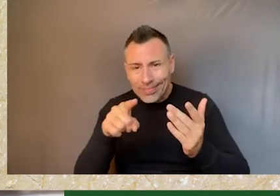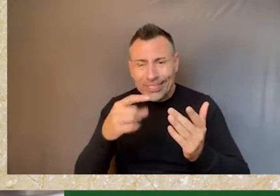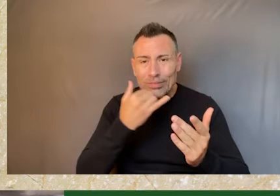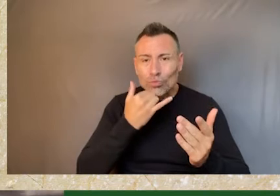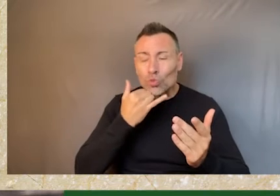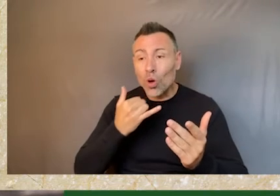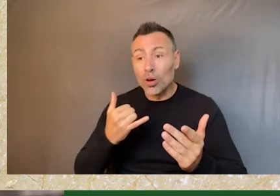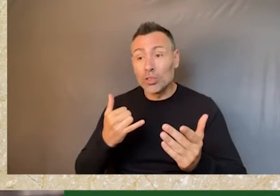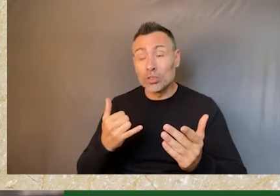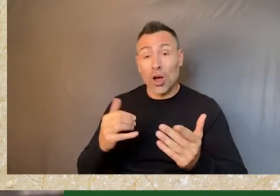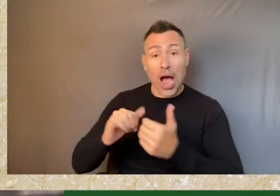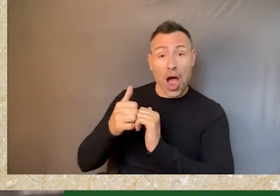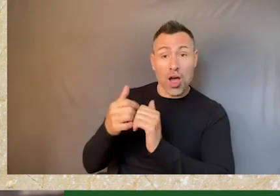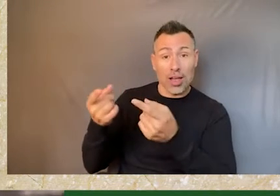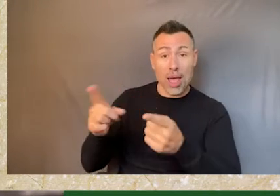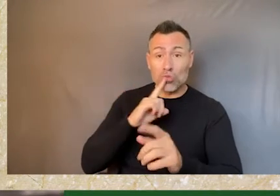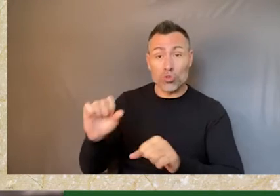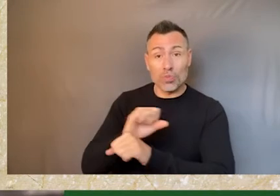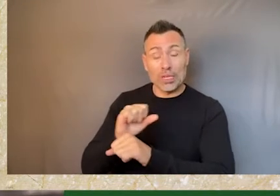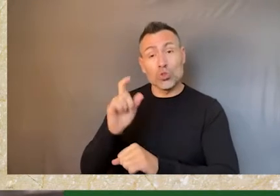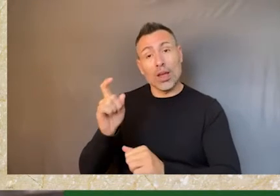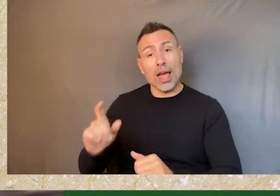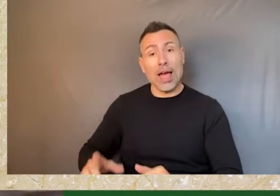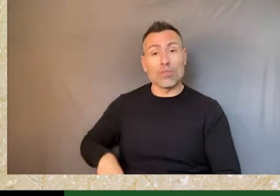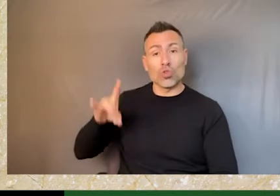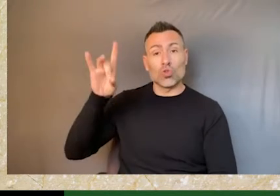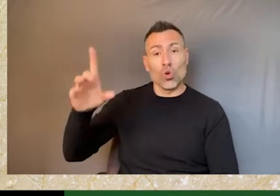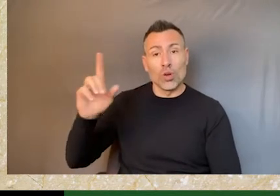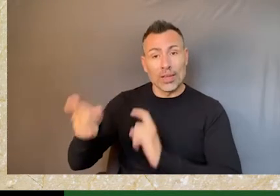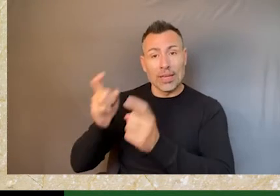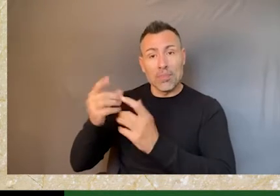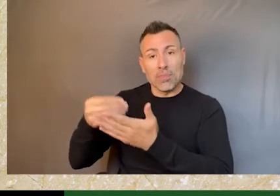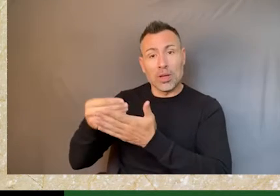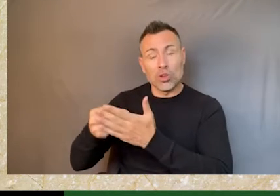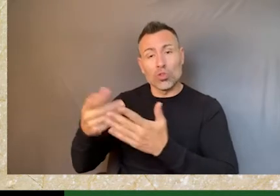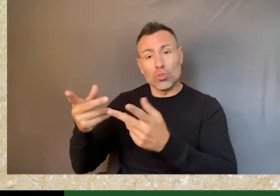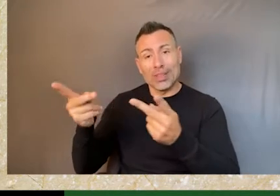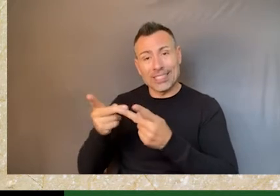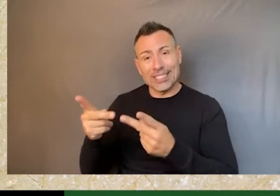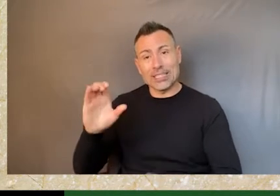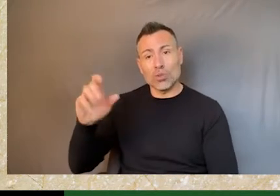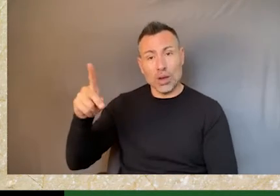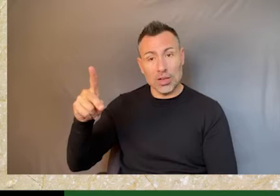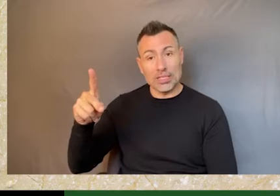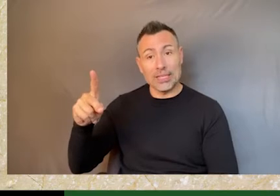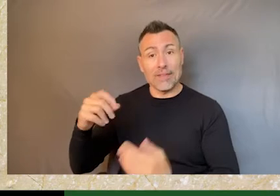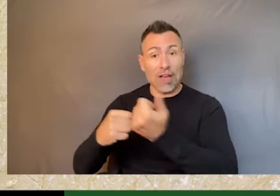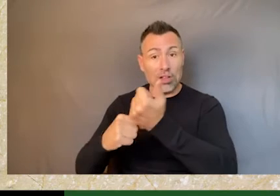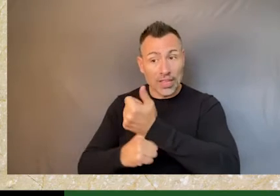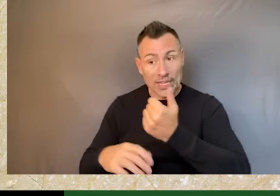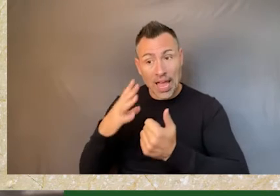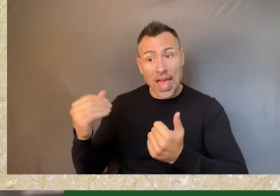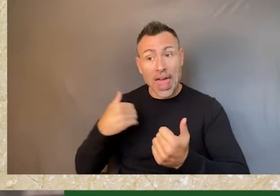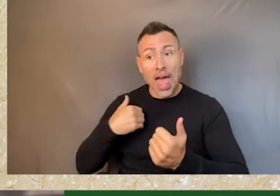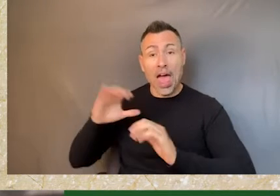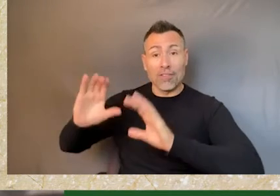that happens, you gotta donate to places like the Cerebral Palsy Foundation and keep having the important conversations to make